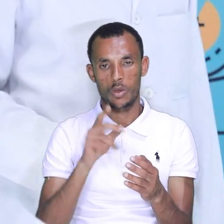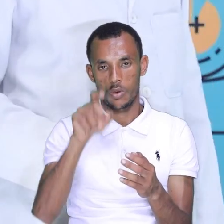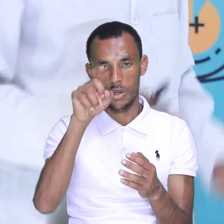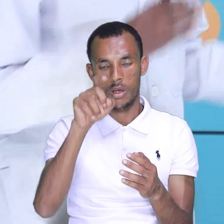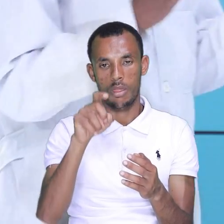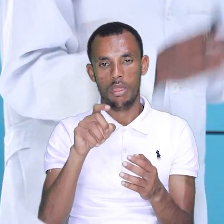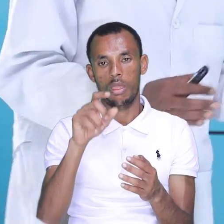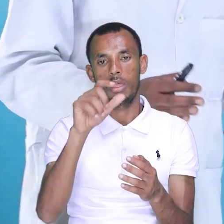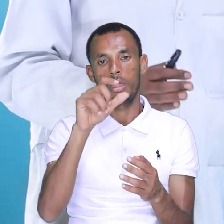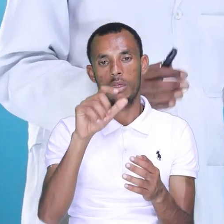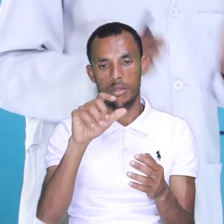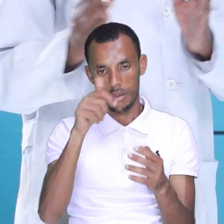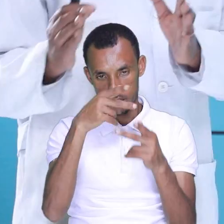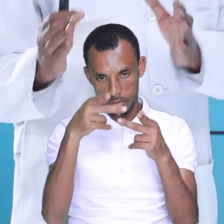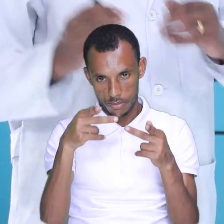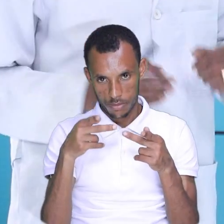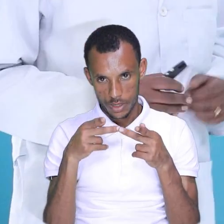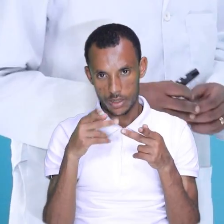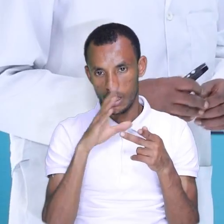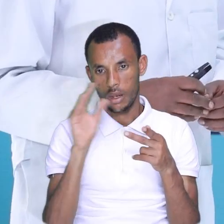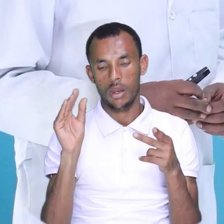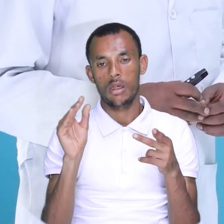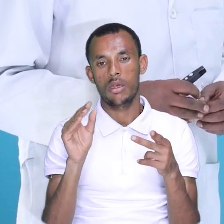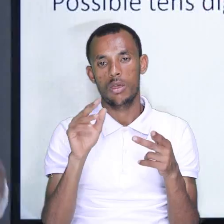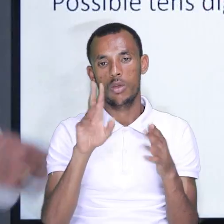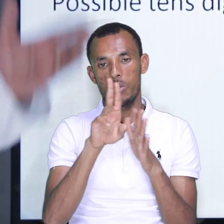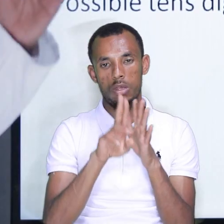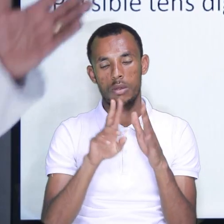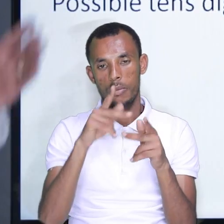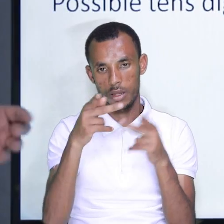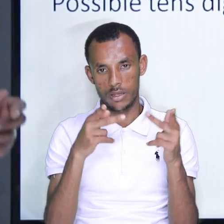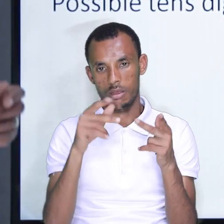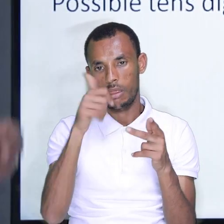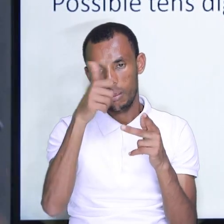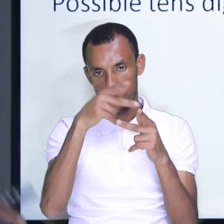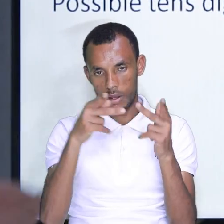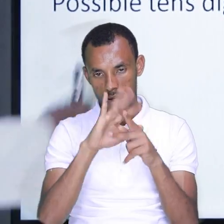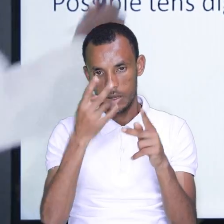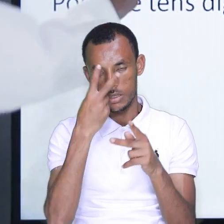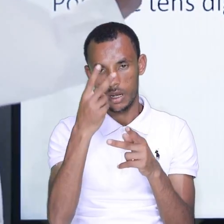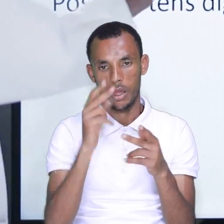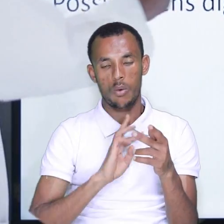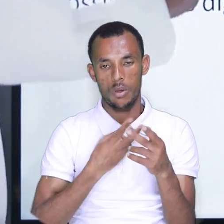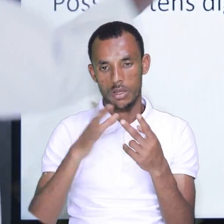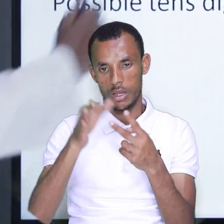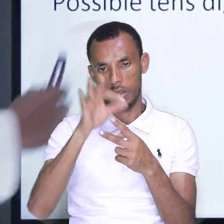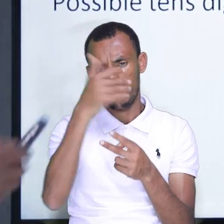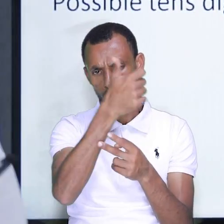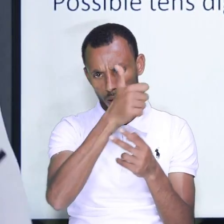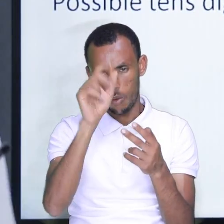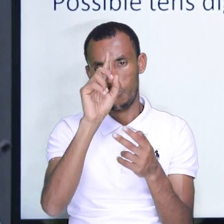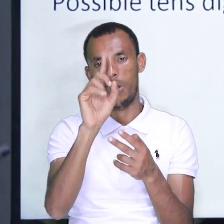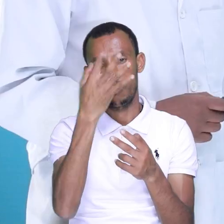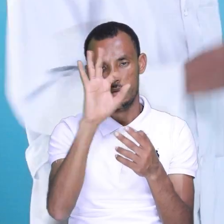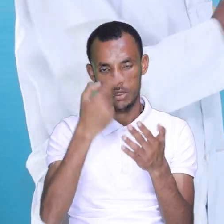have tens place and units place number. For the tens place, you can select any one of these 4